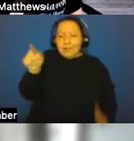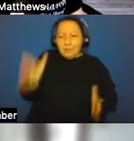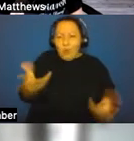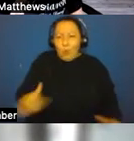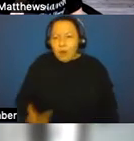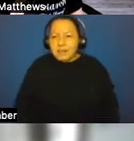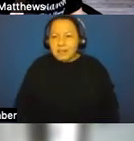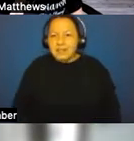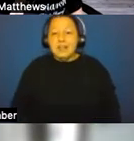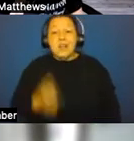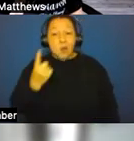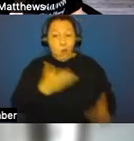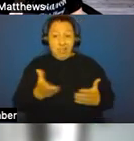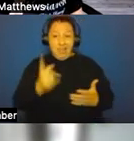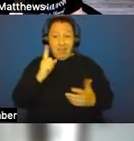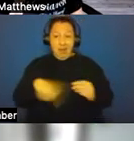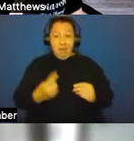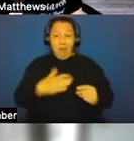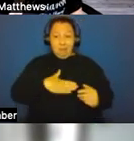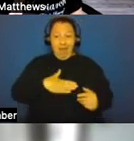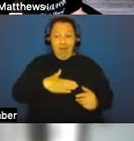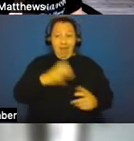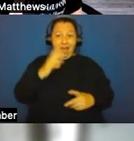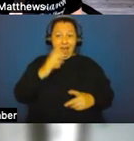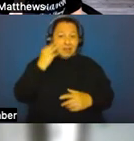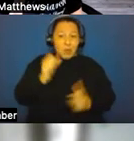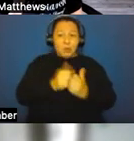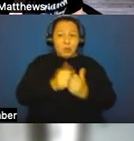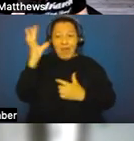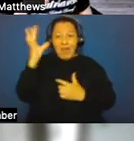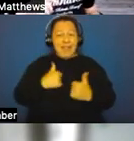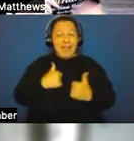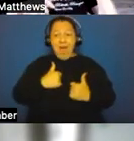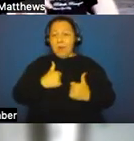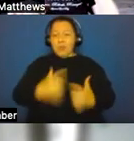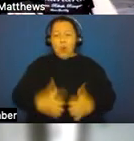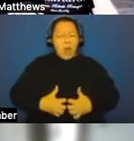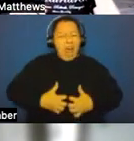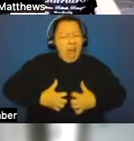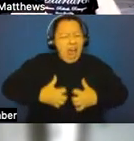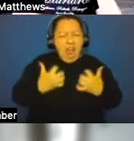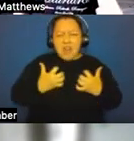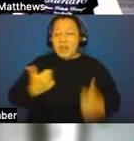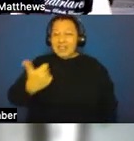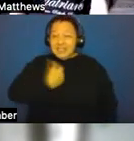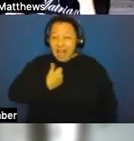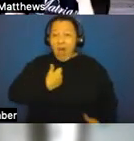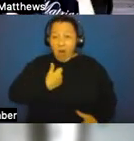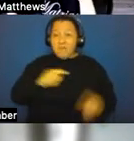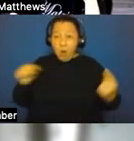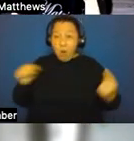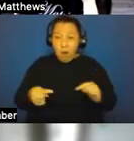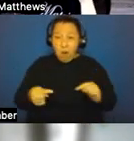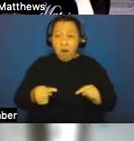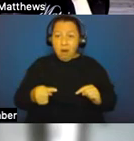very self-destructive and angry. Like I was so angry. And so my mom found an anger management therapist